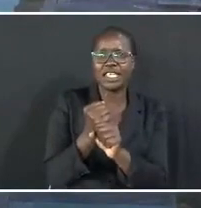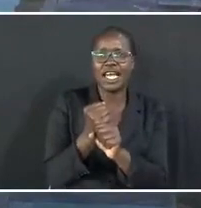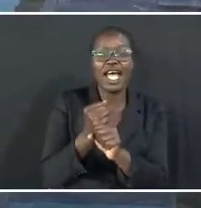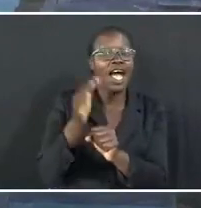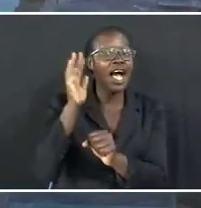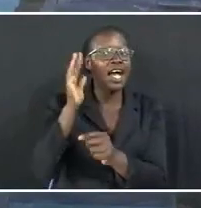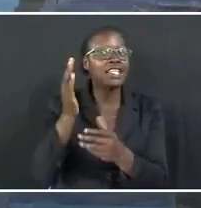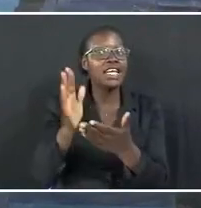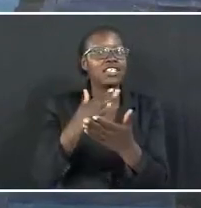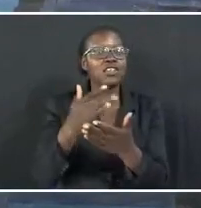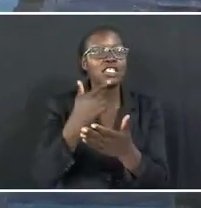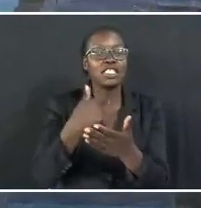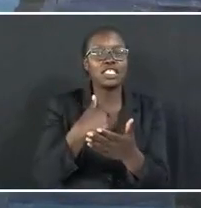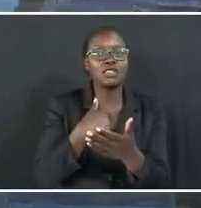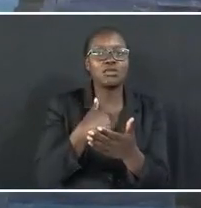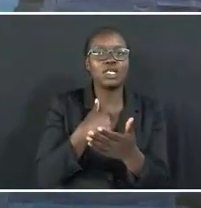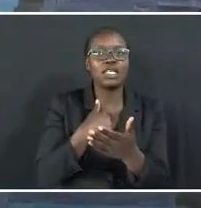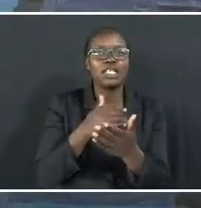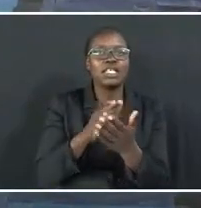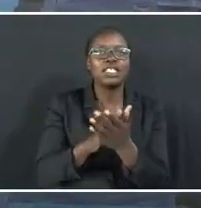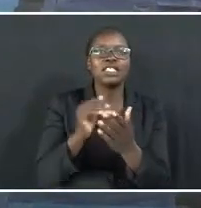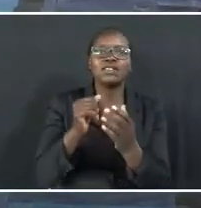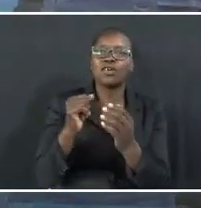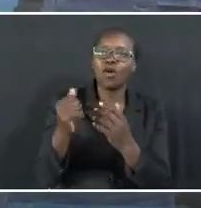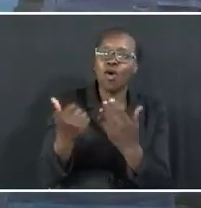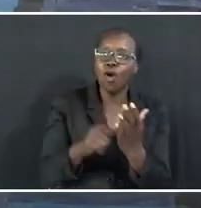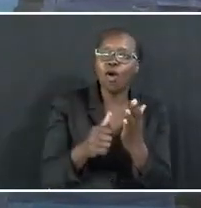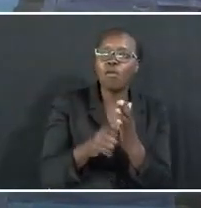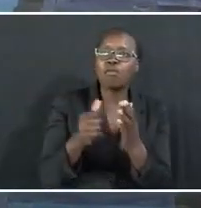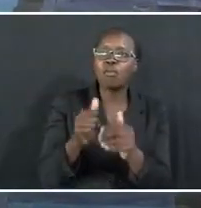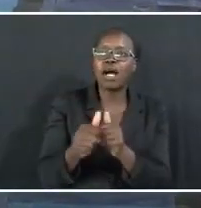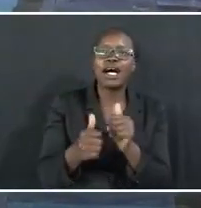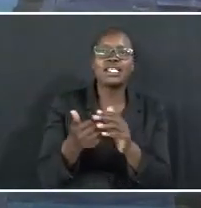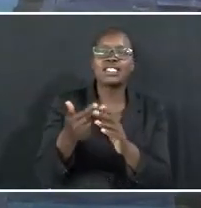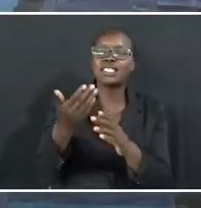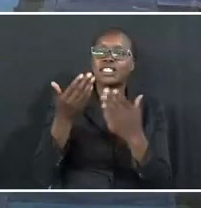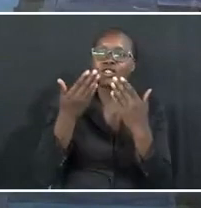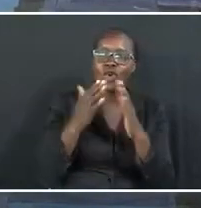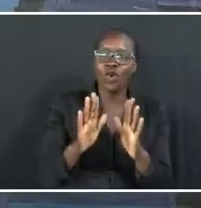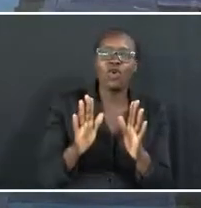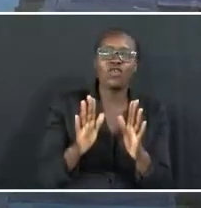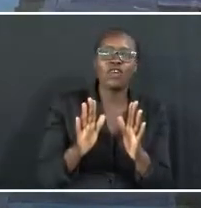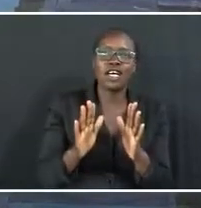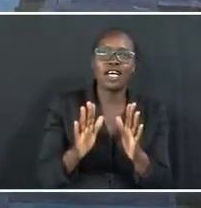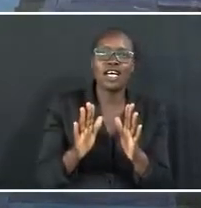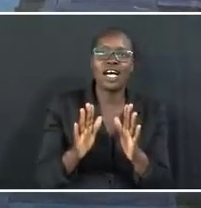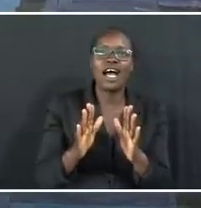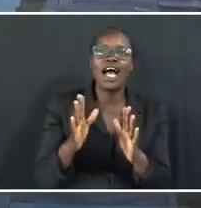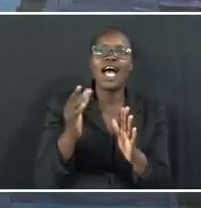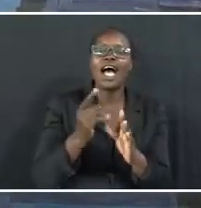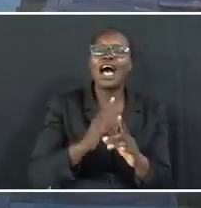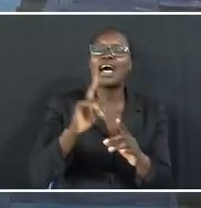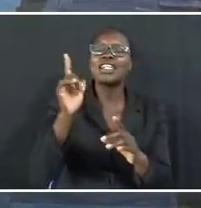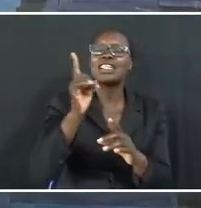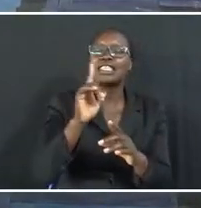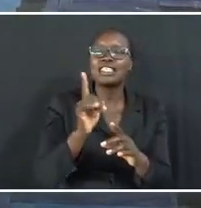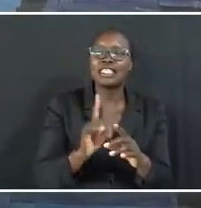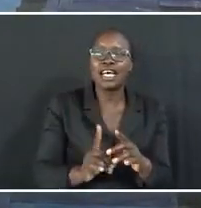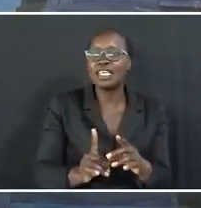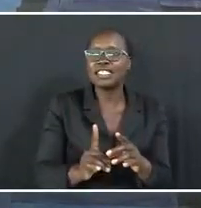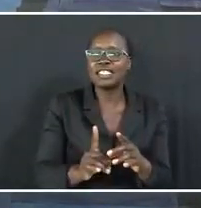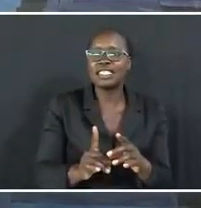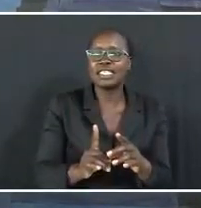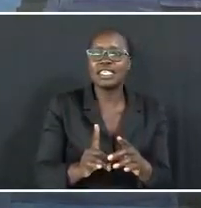had a song that tells me, till the storm passes over, till